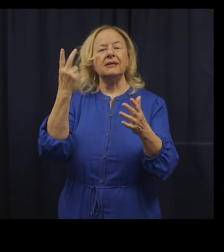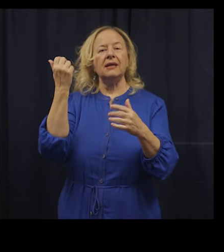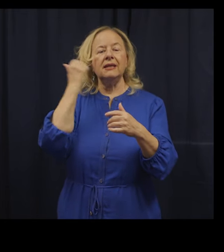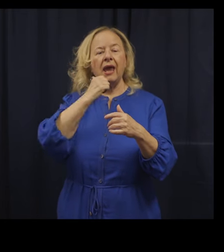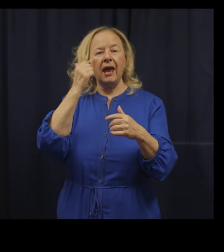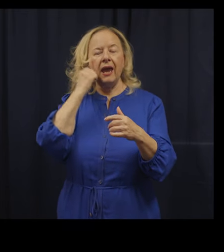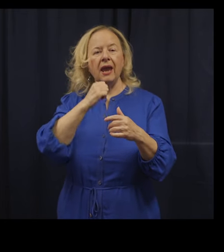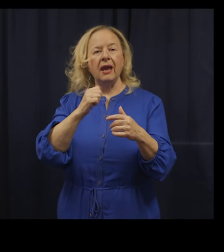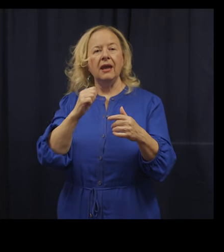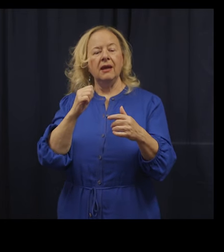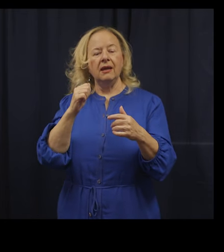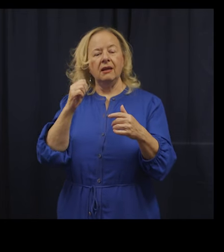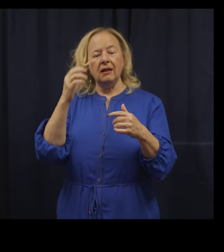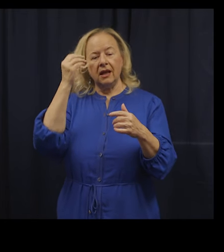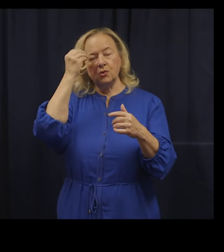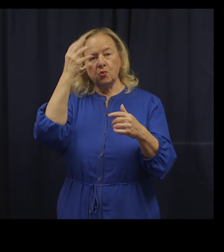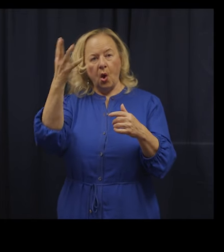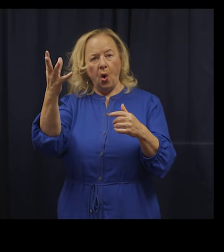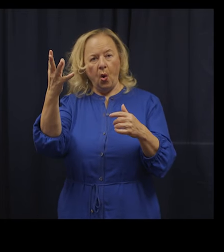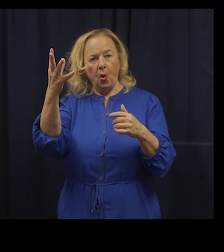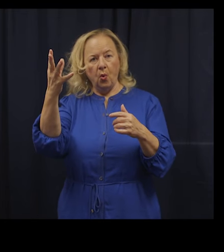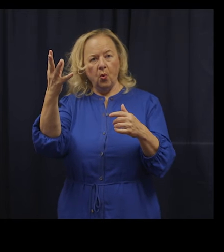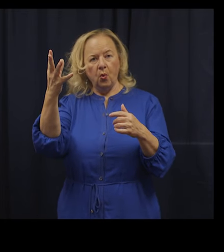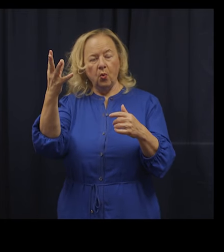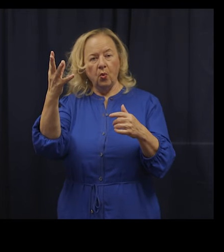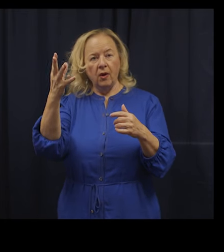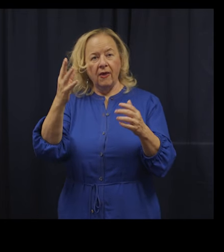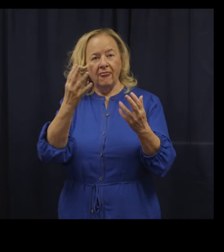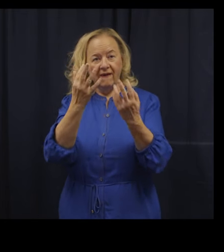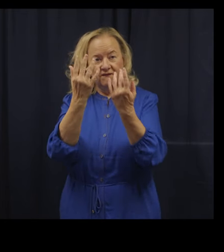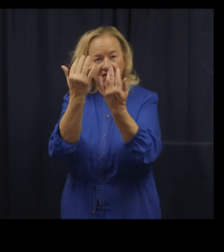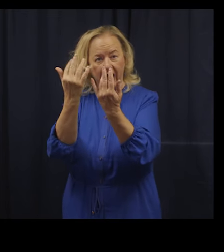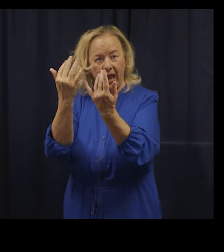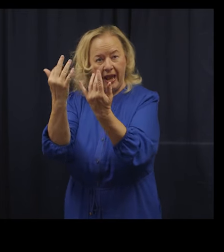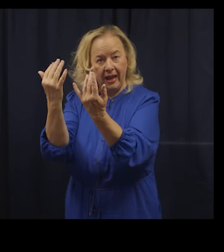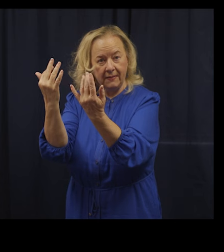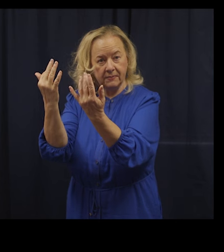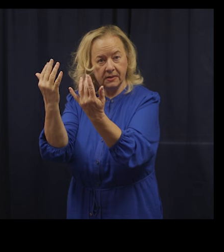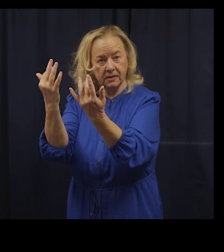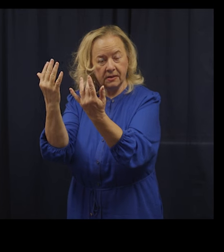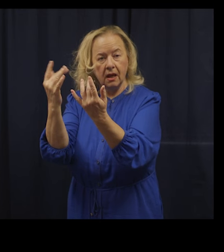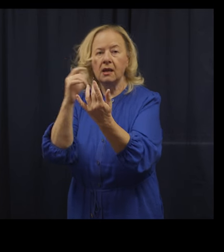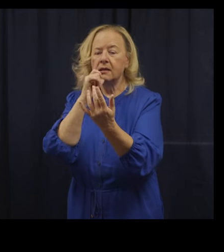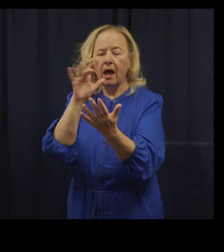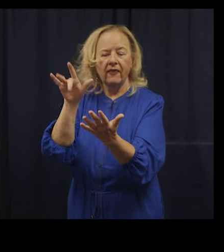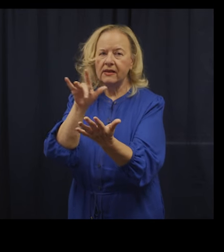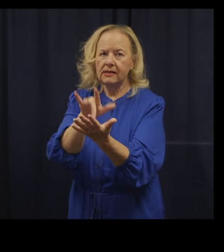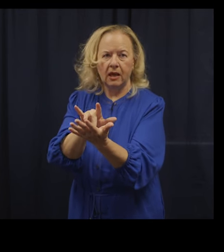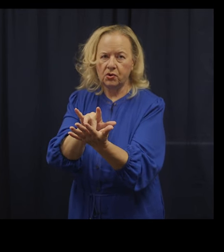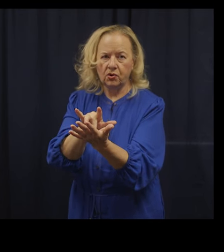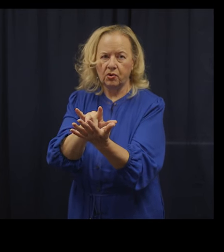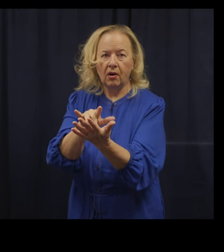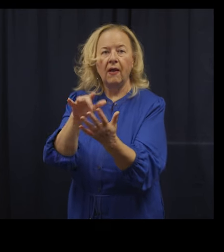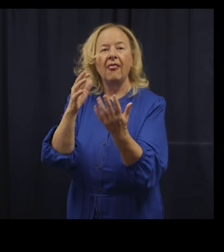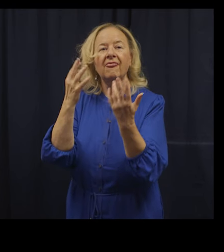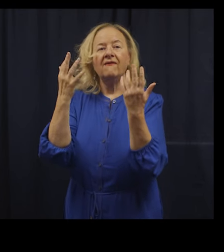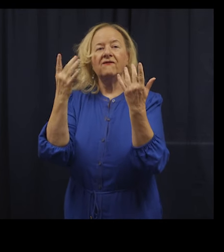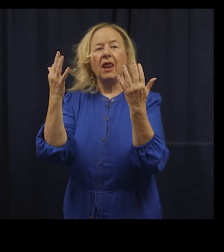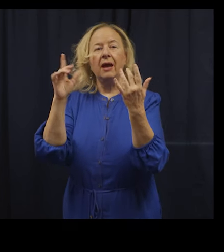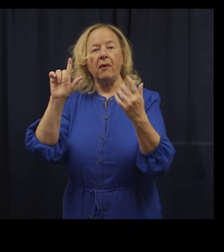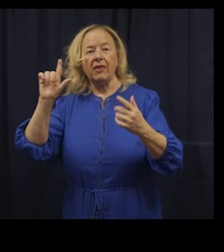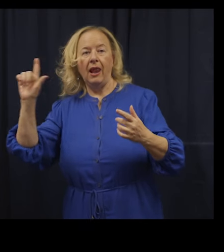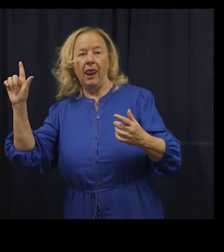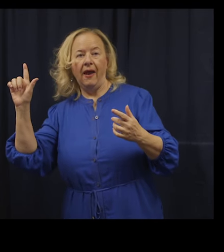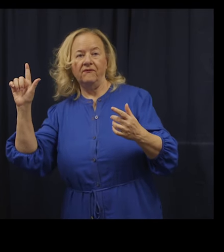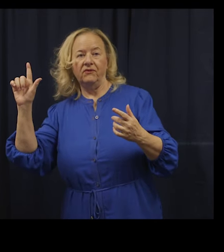point out that most people don't realize, the flames were not in the center. The flames to the left,